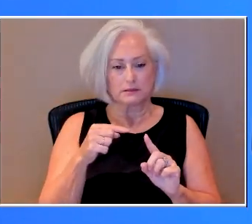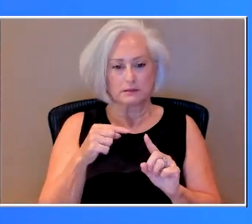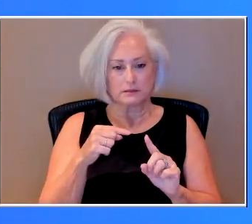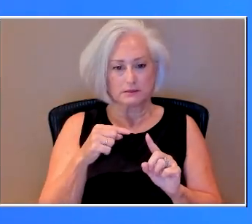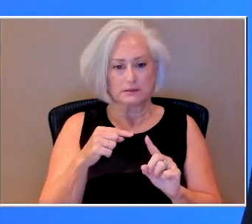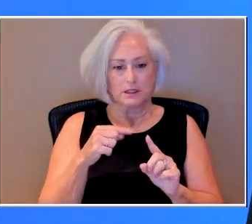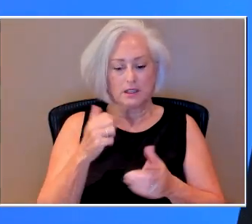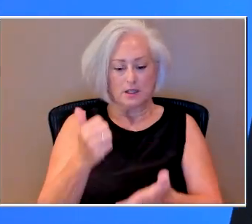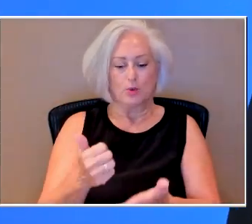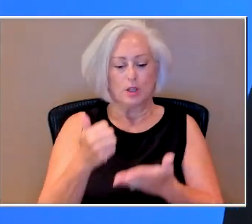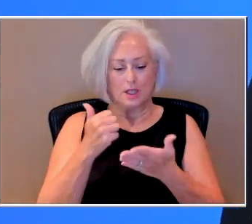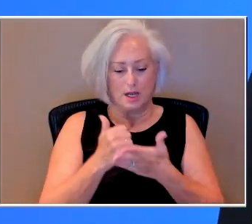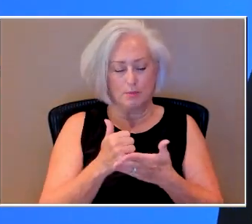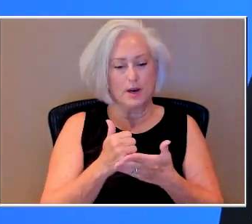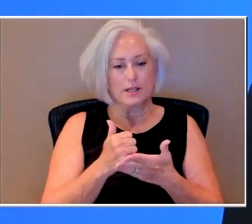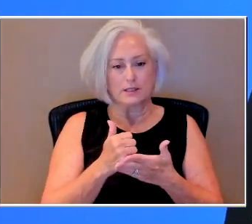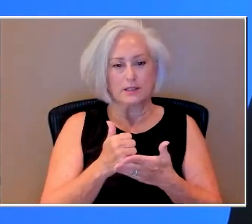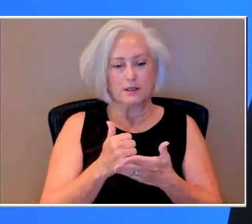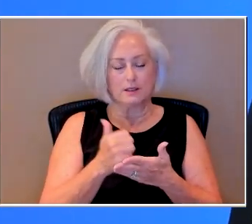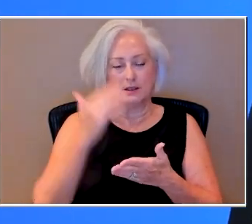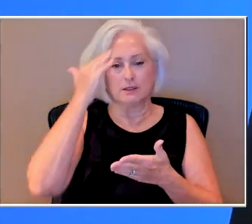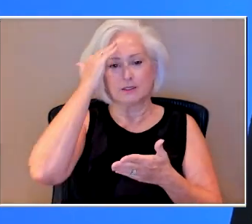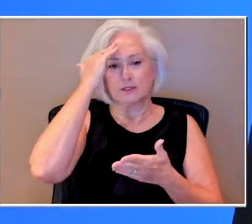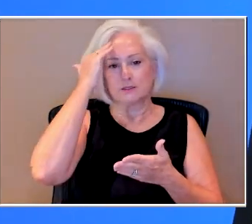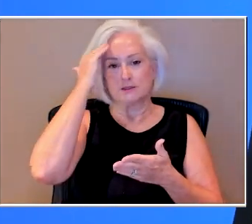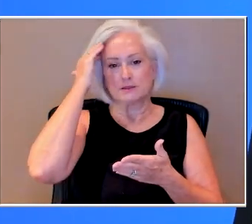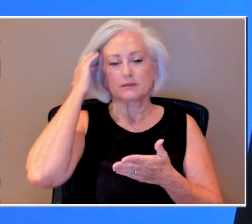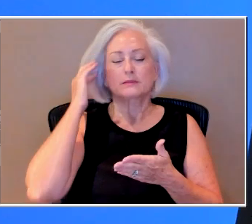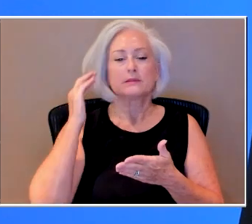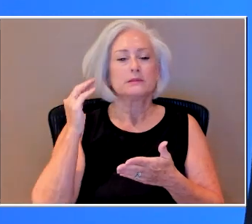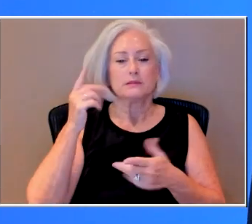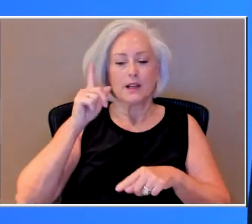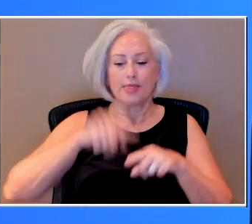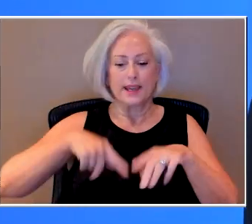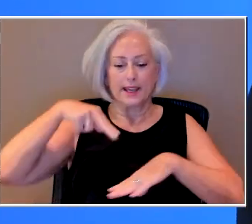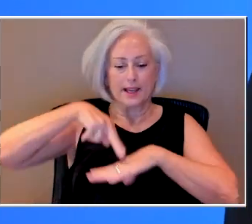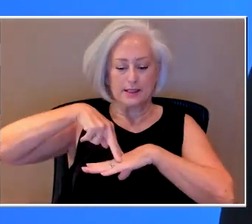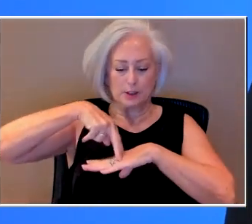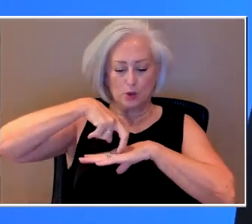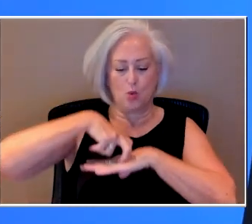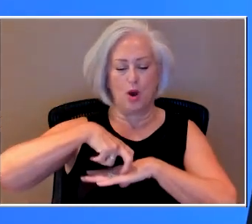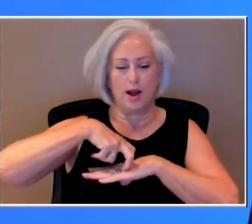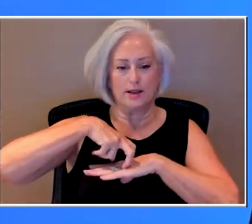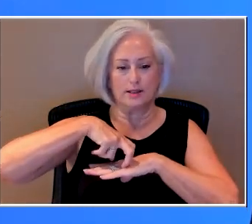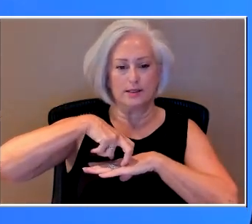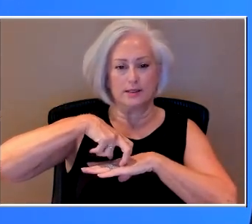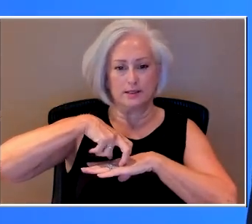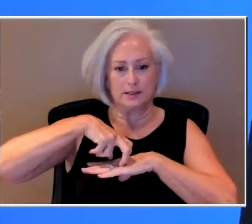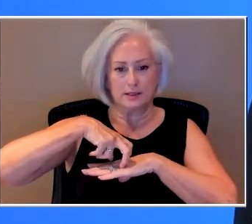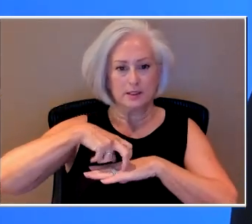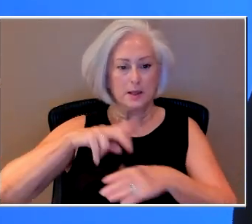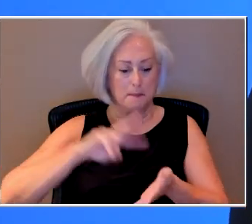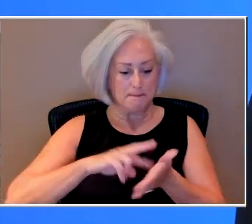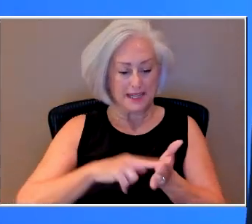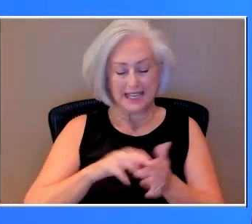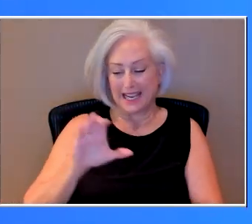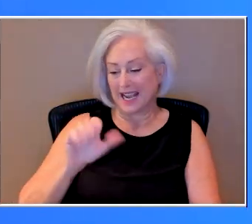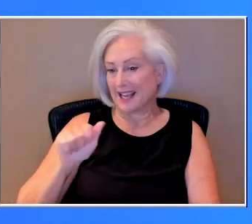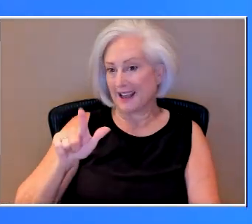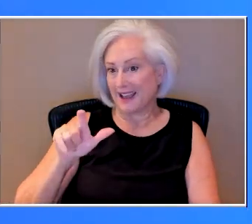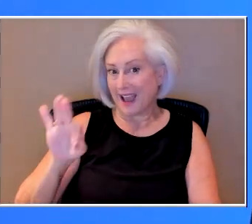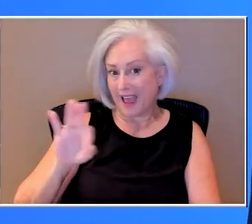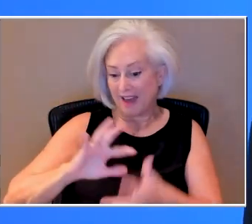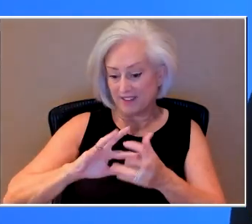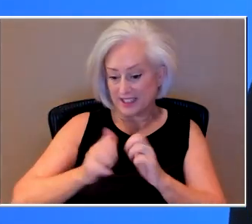us say, okay, they're not able to squat down to 90 degrees. Okay, do they have tight calves? Do they have tight hips? Do they have